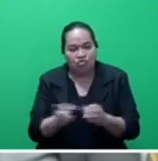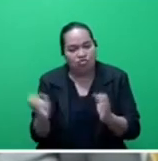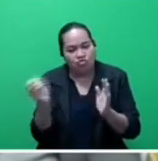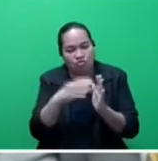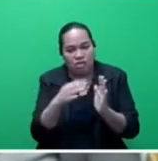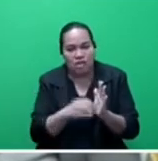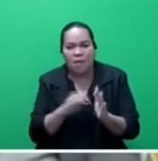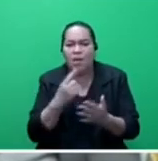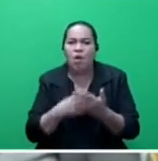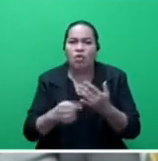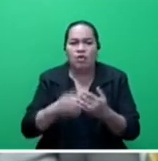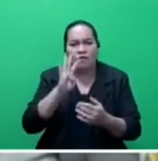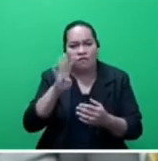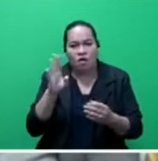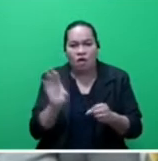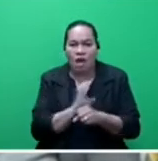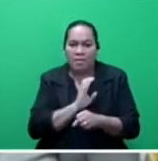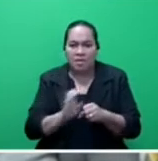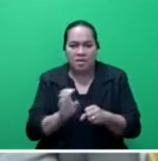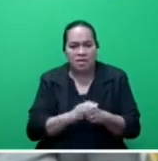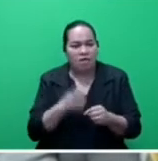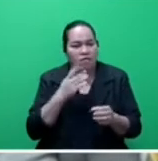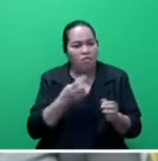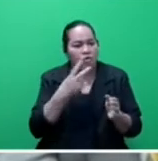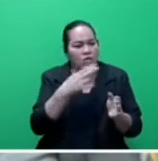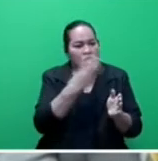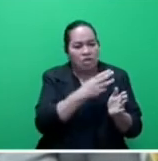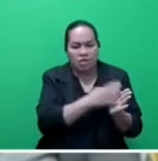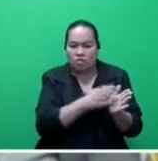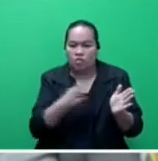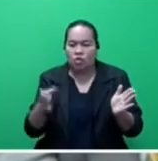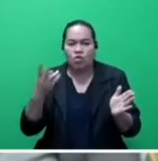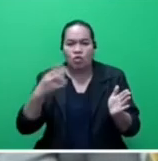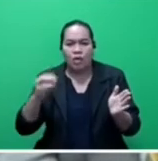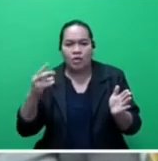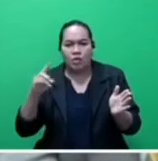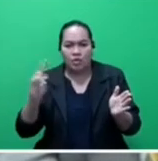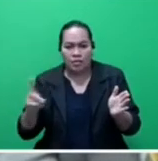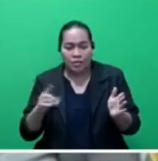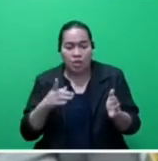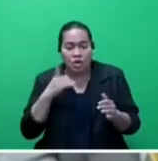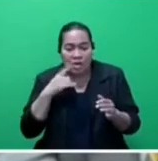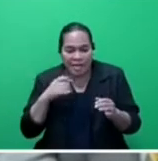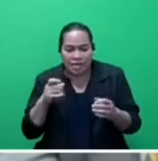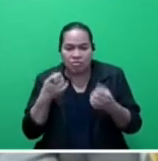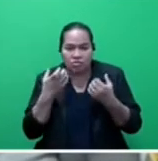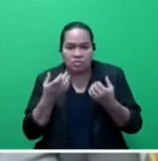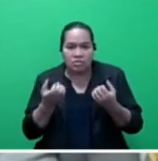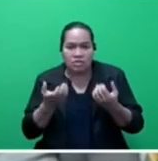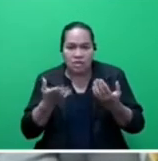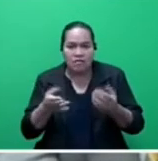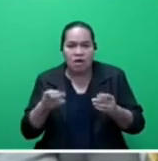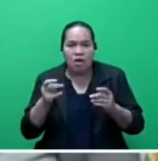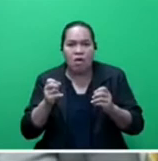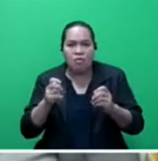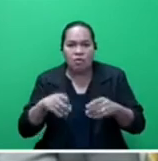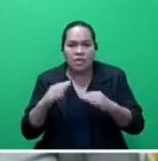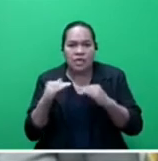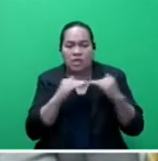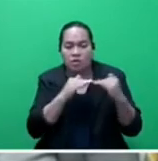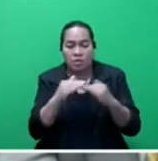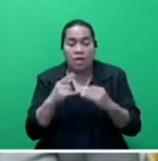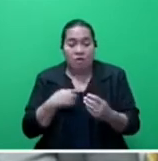initiative between 2014 and 2021. To create a level playing field, Honorable Speaker,